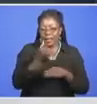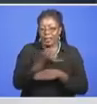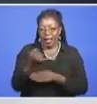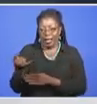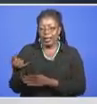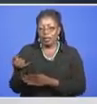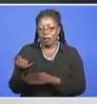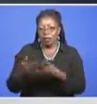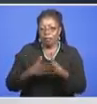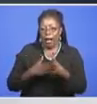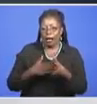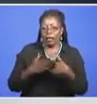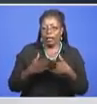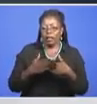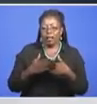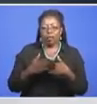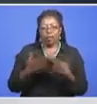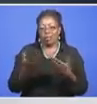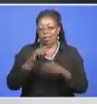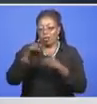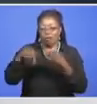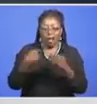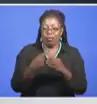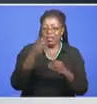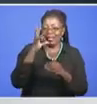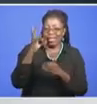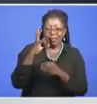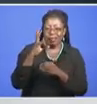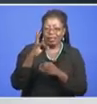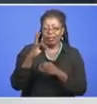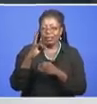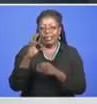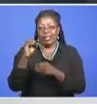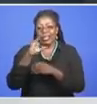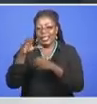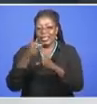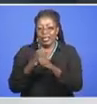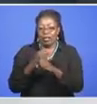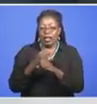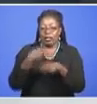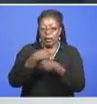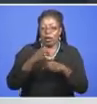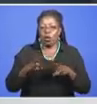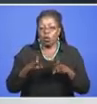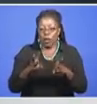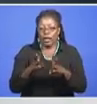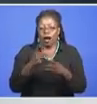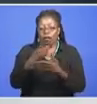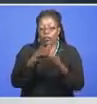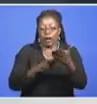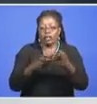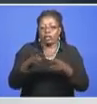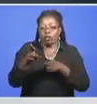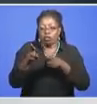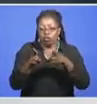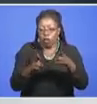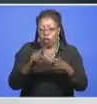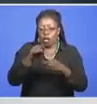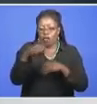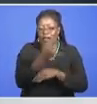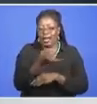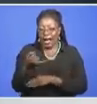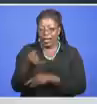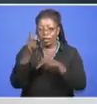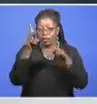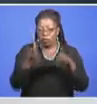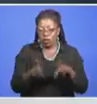back to, they've been around for several decades. That originally was created as a way to create price control around items which persons